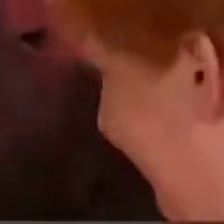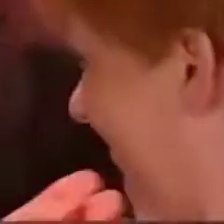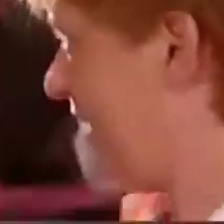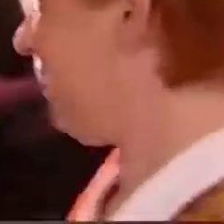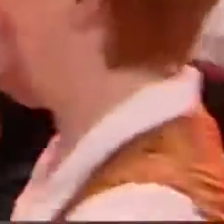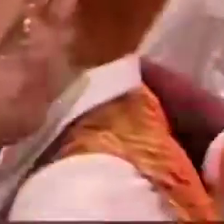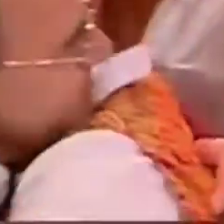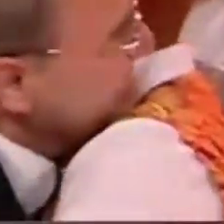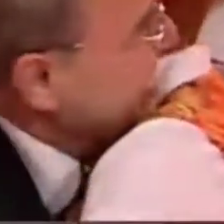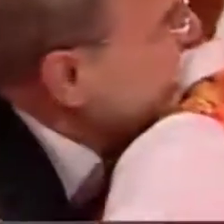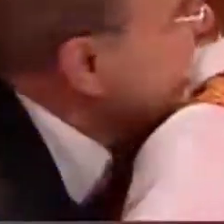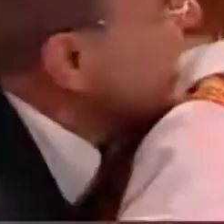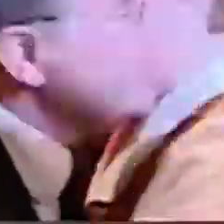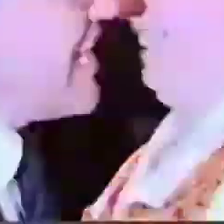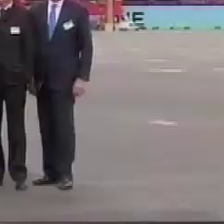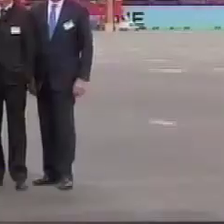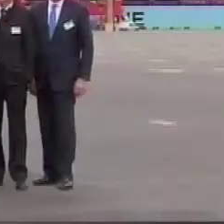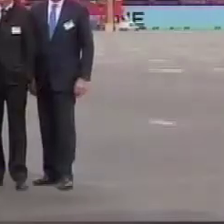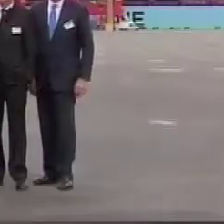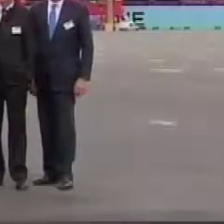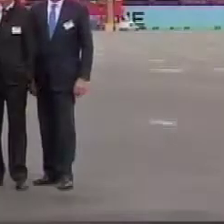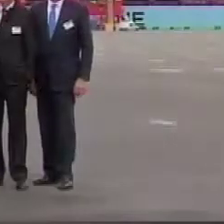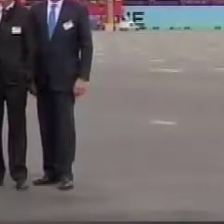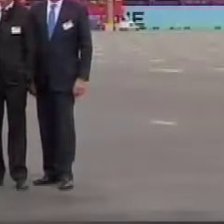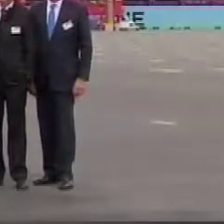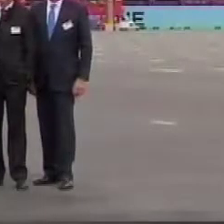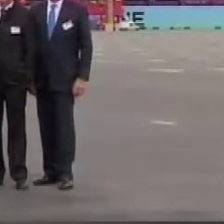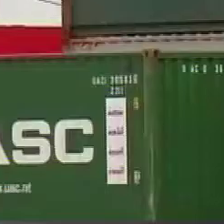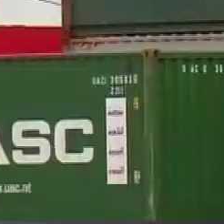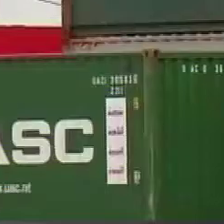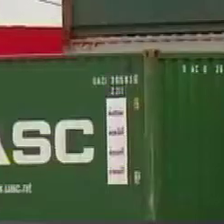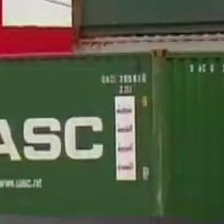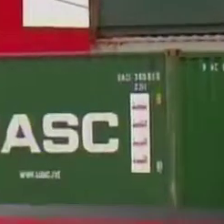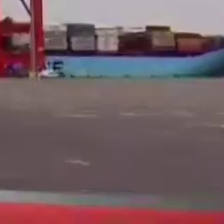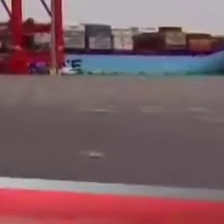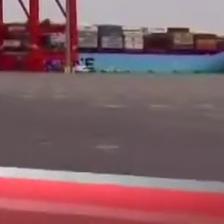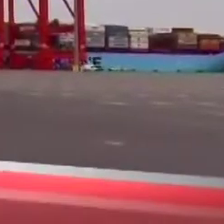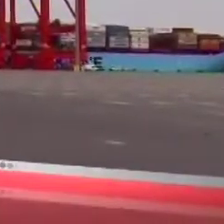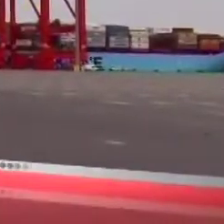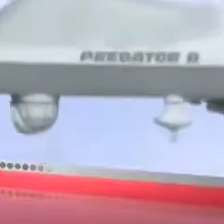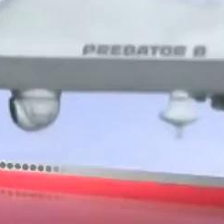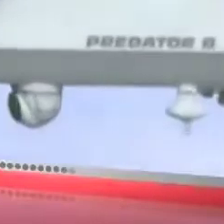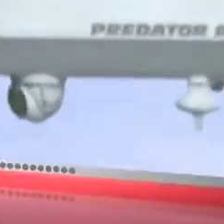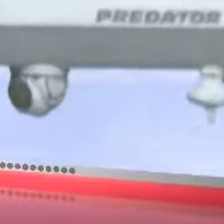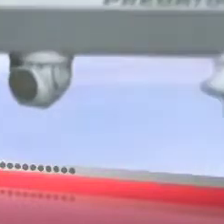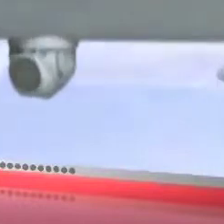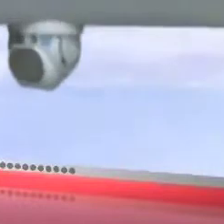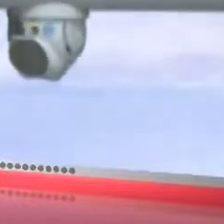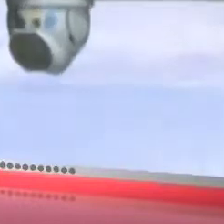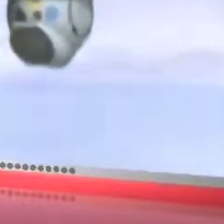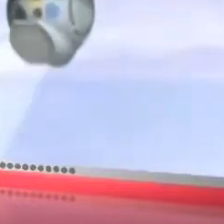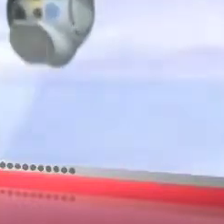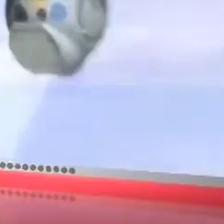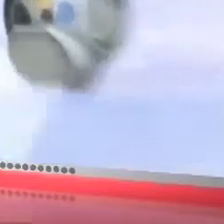Meet the people behind the biggest political stories and scandals of recent times and discover a different perspective. People in